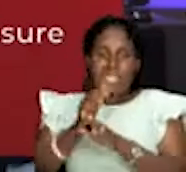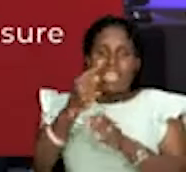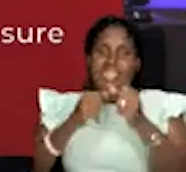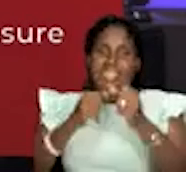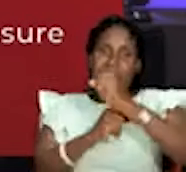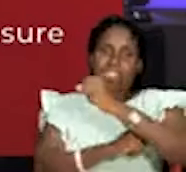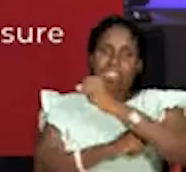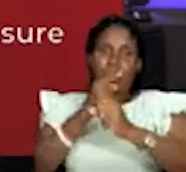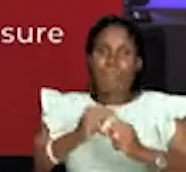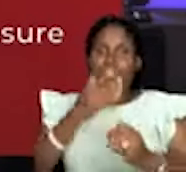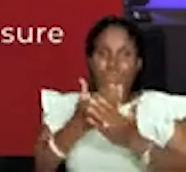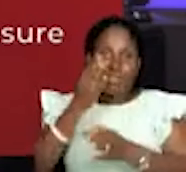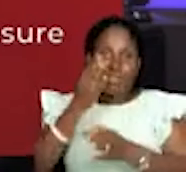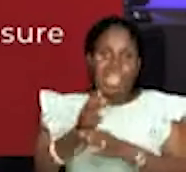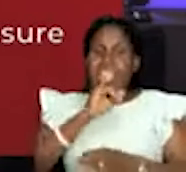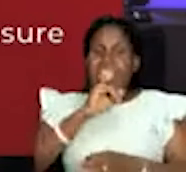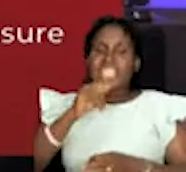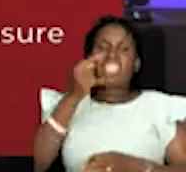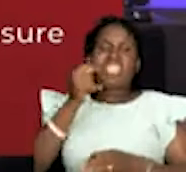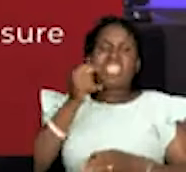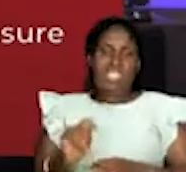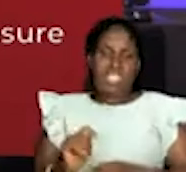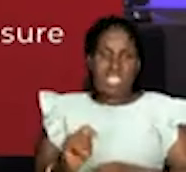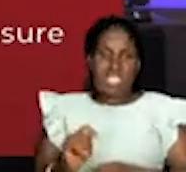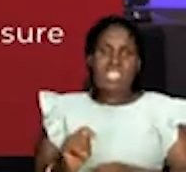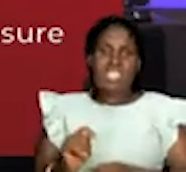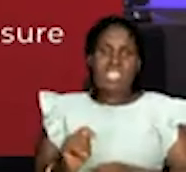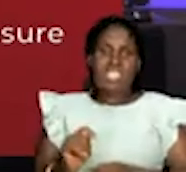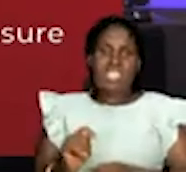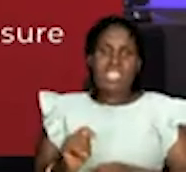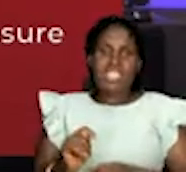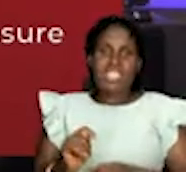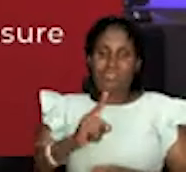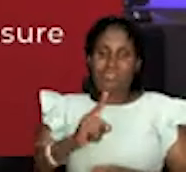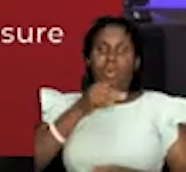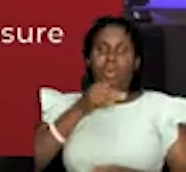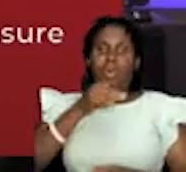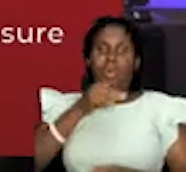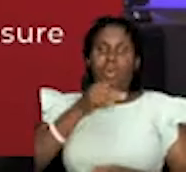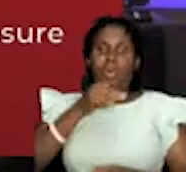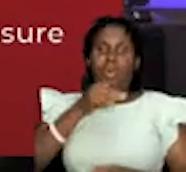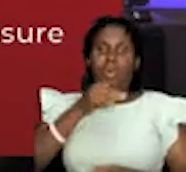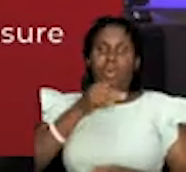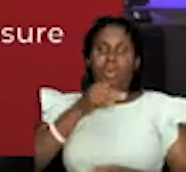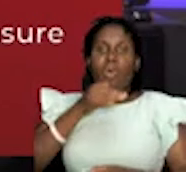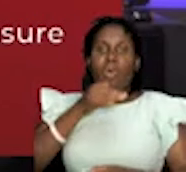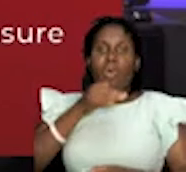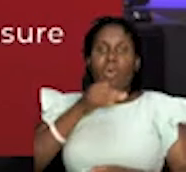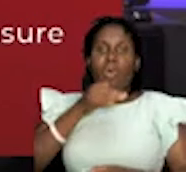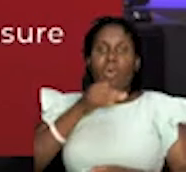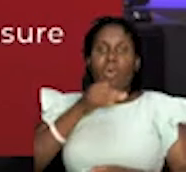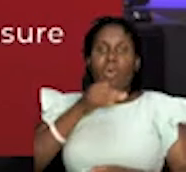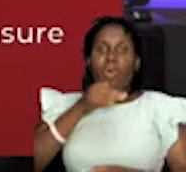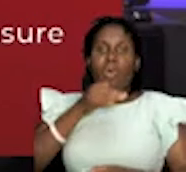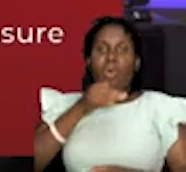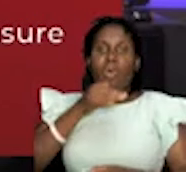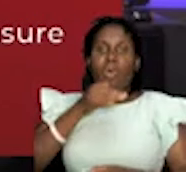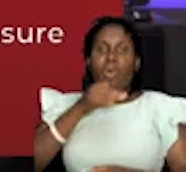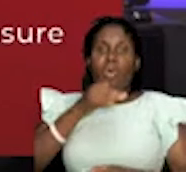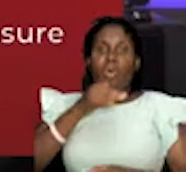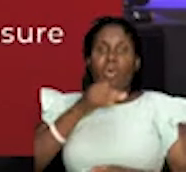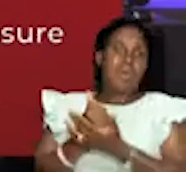correctness and the accuracy of your spiritual information. Are we together? When God wants to help a man and wants to